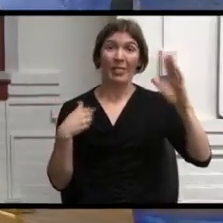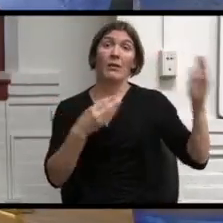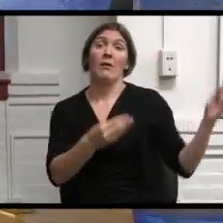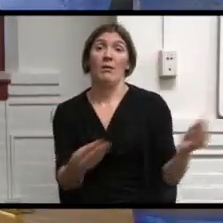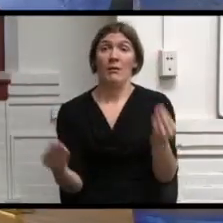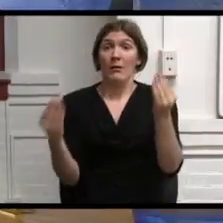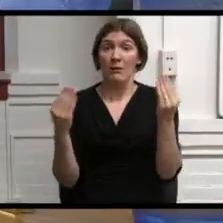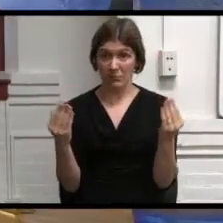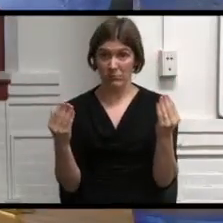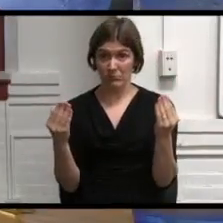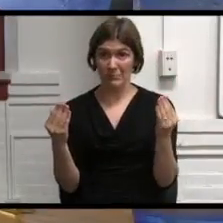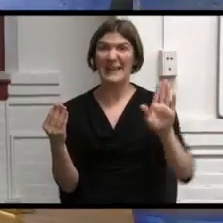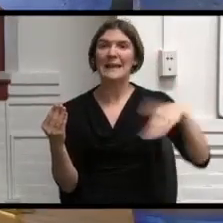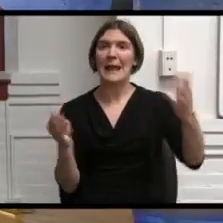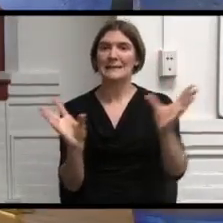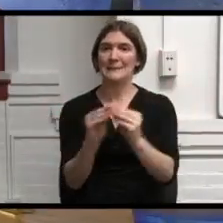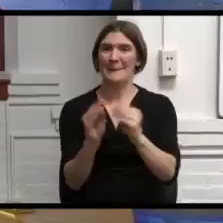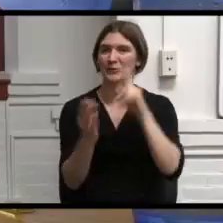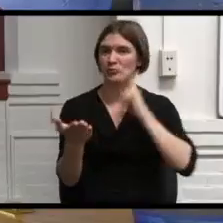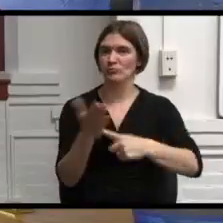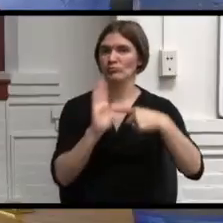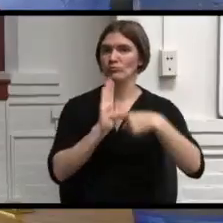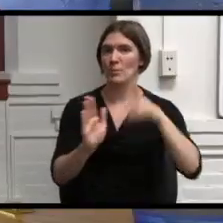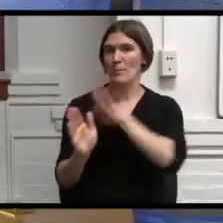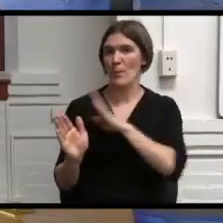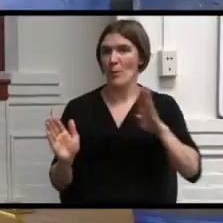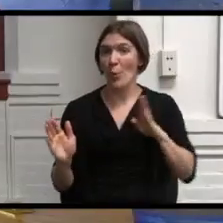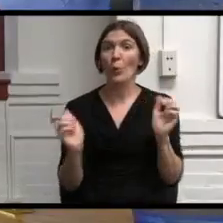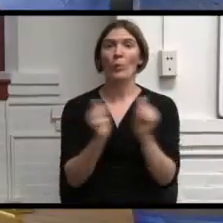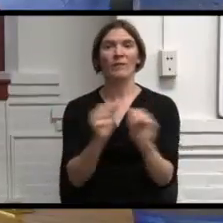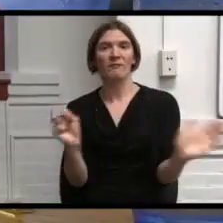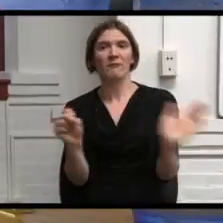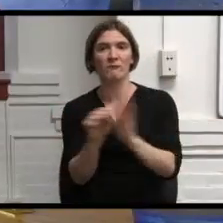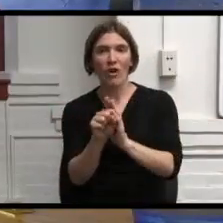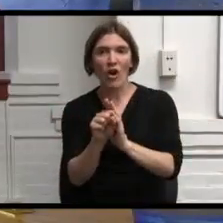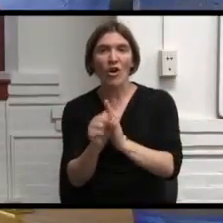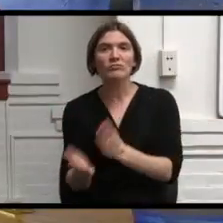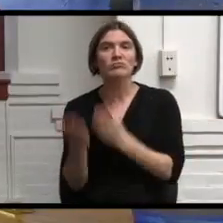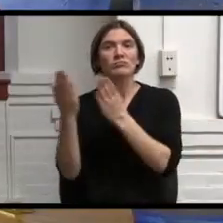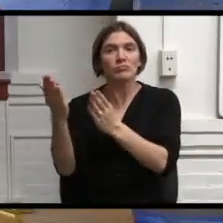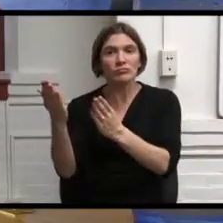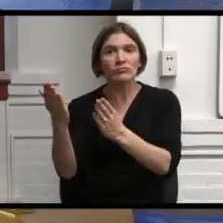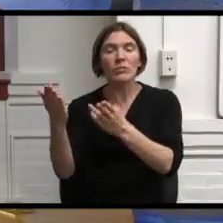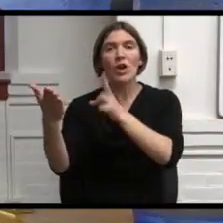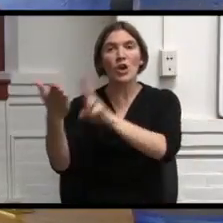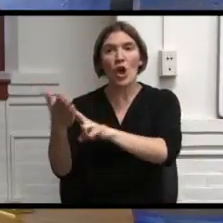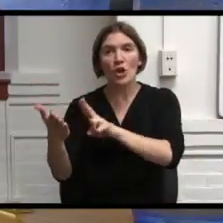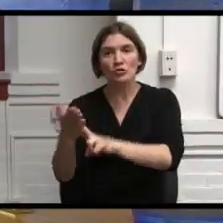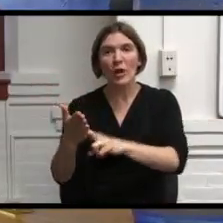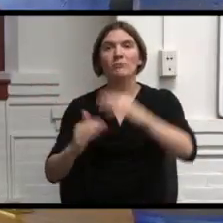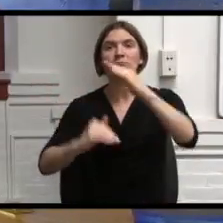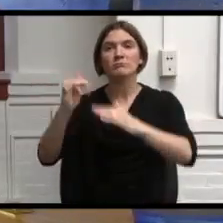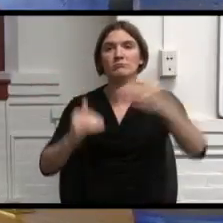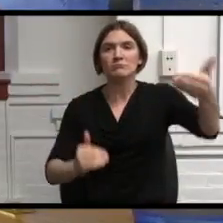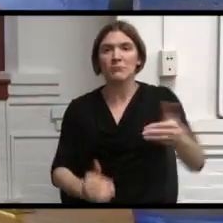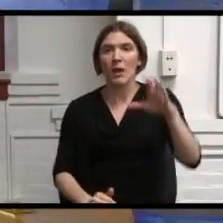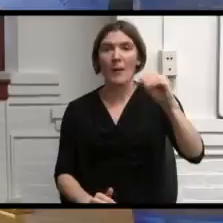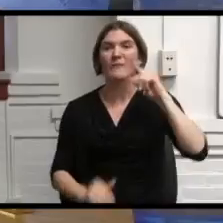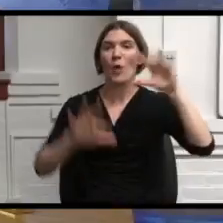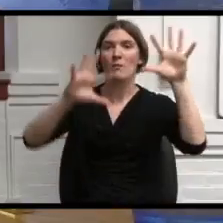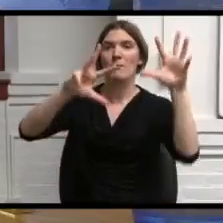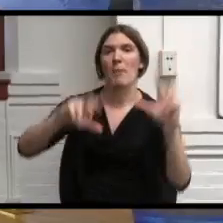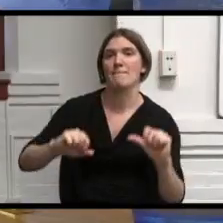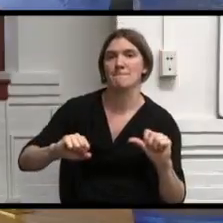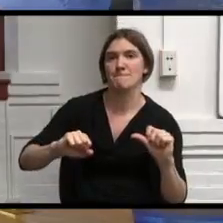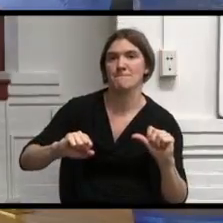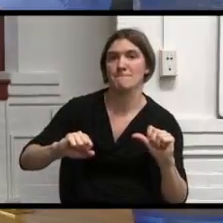board at your next meeting with a recommendation for a contractor to do the demolition of the property.